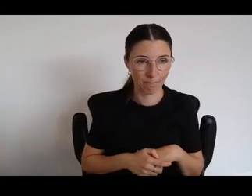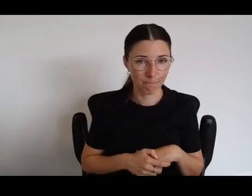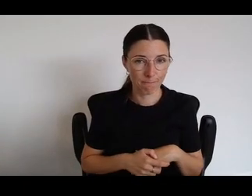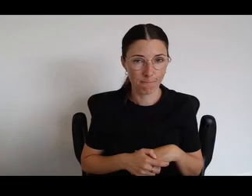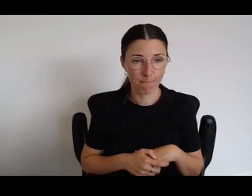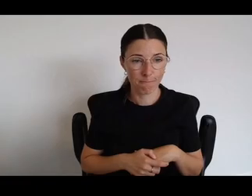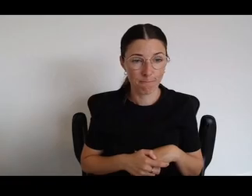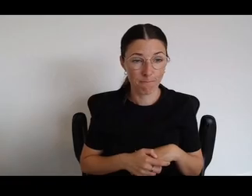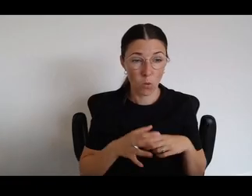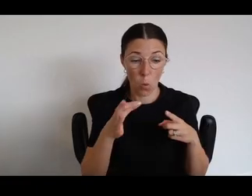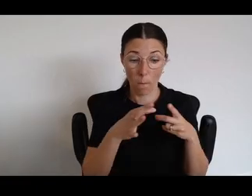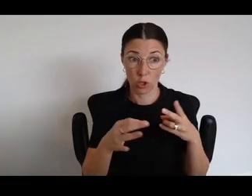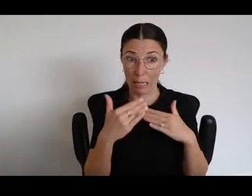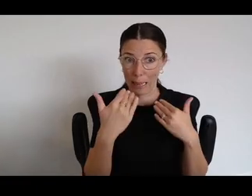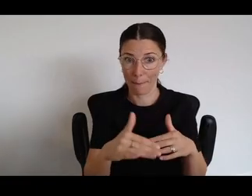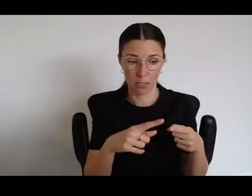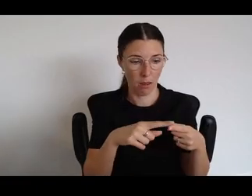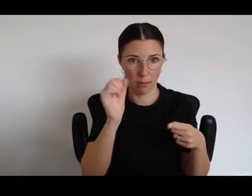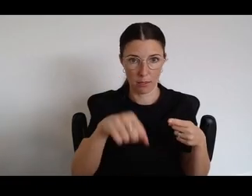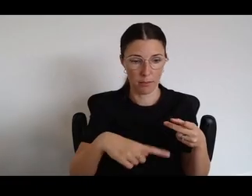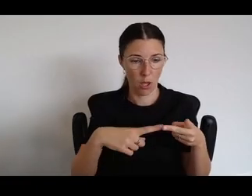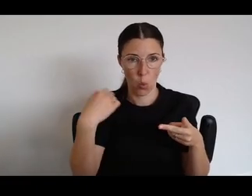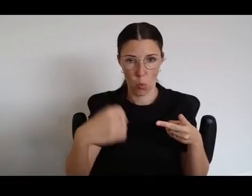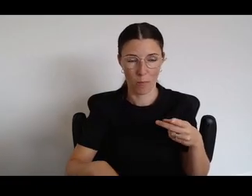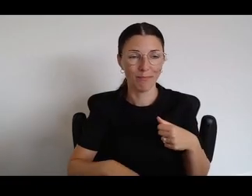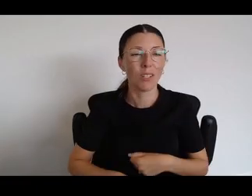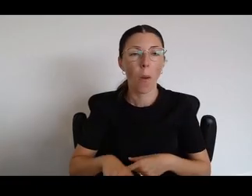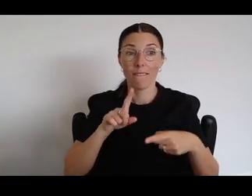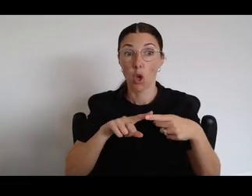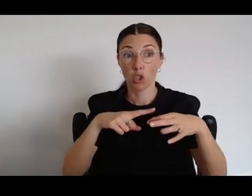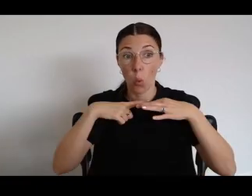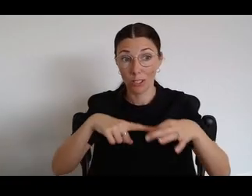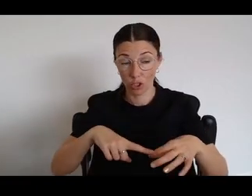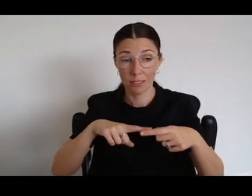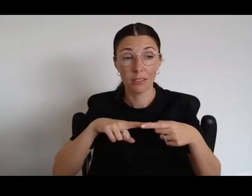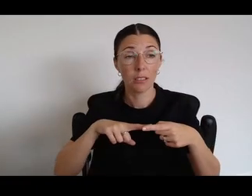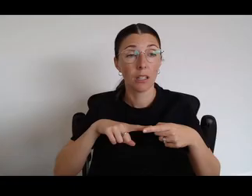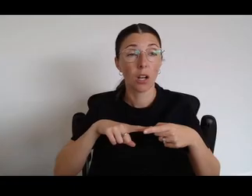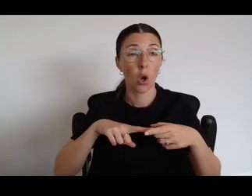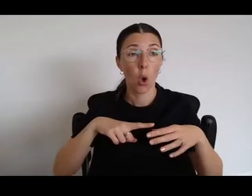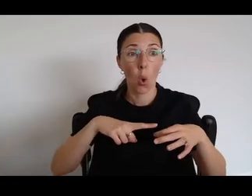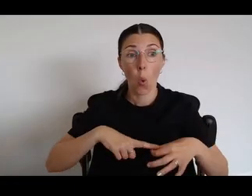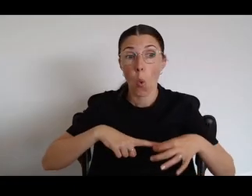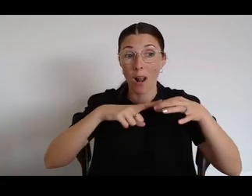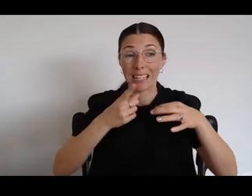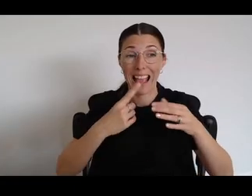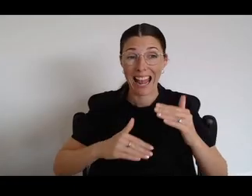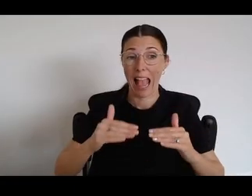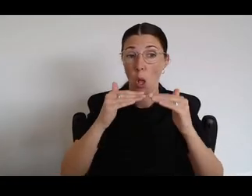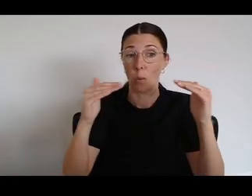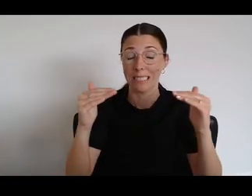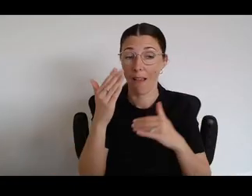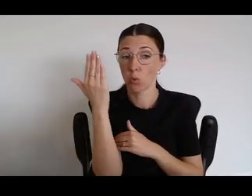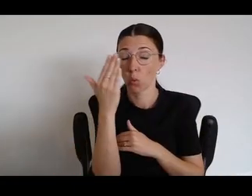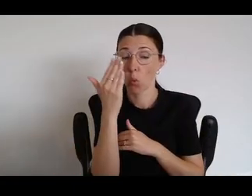limited. There are 2 options, yes and no. So the first question here is that quality and equity of school education around the world